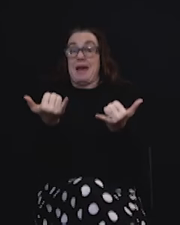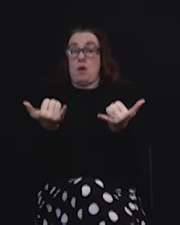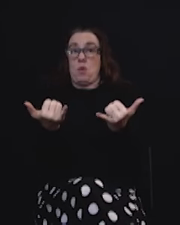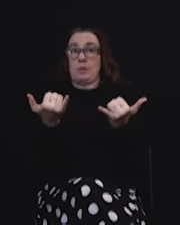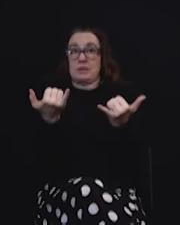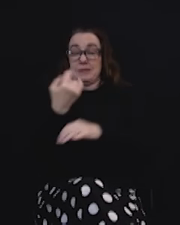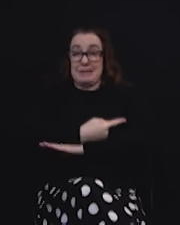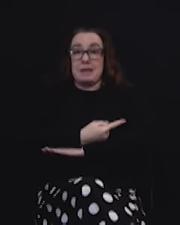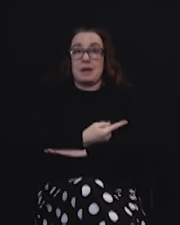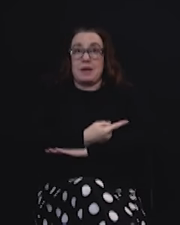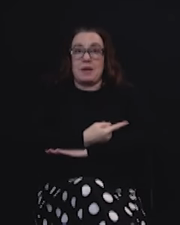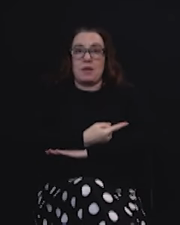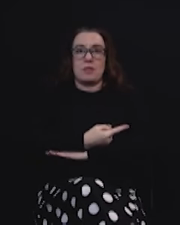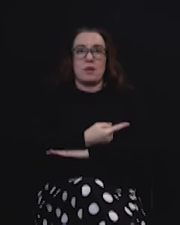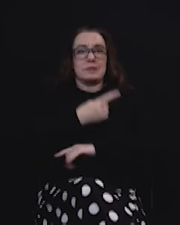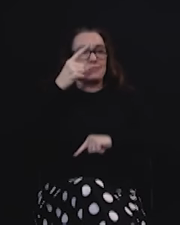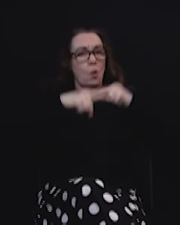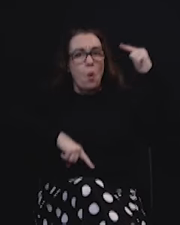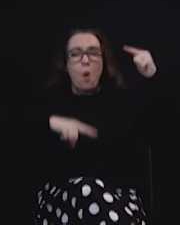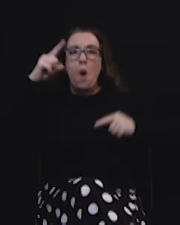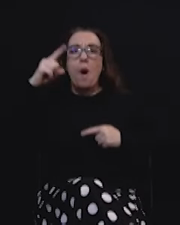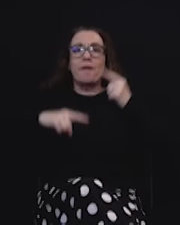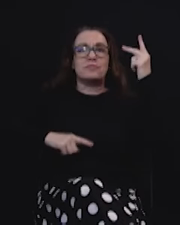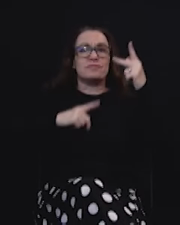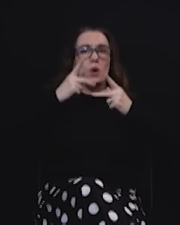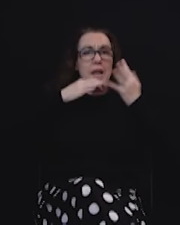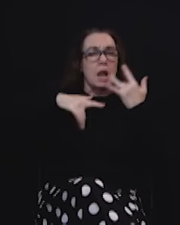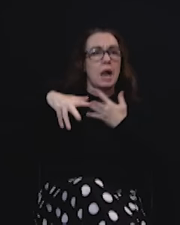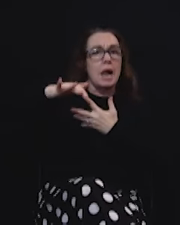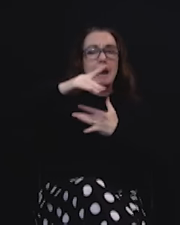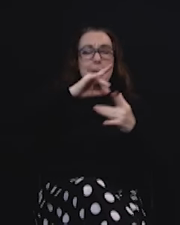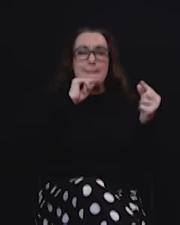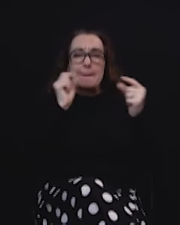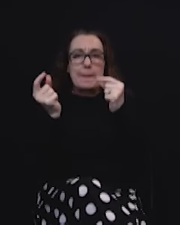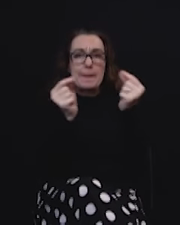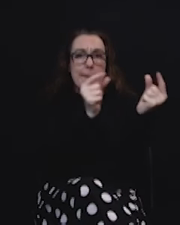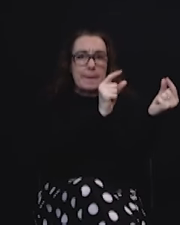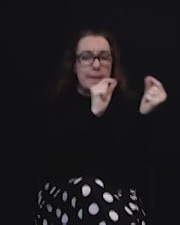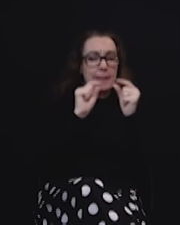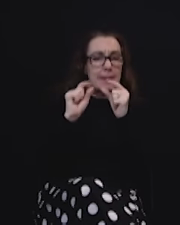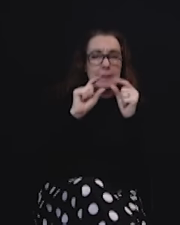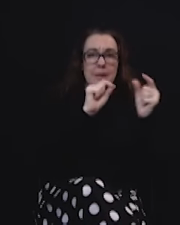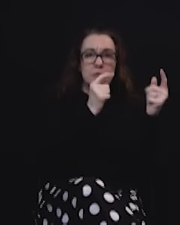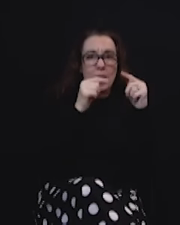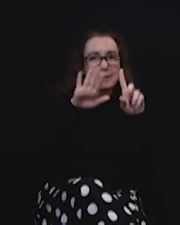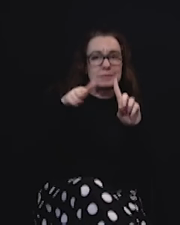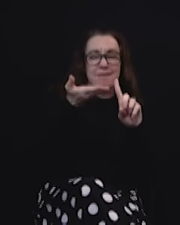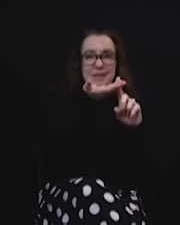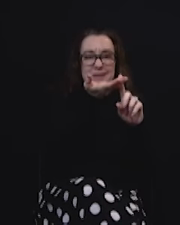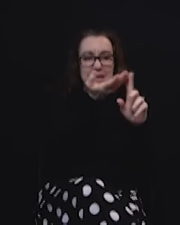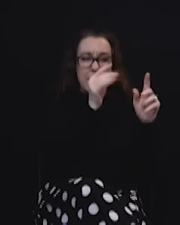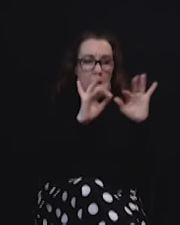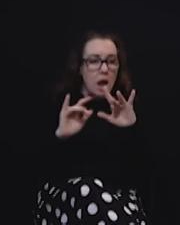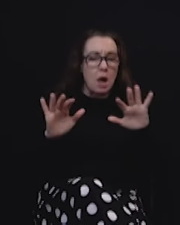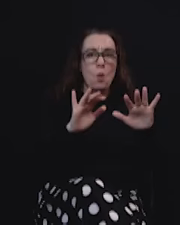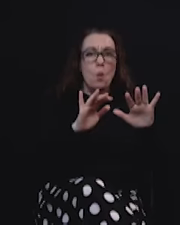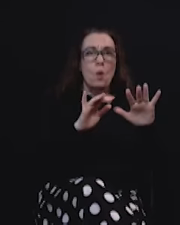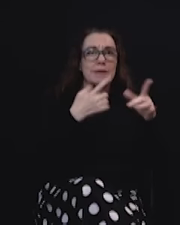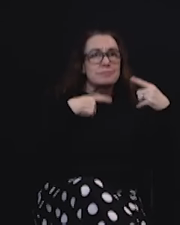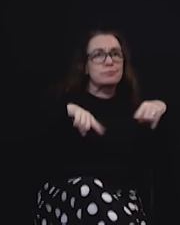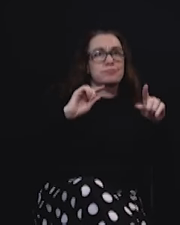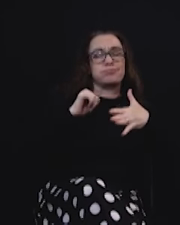day, there are all kinds of voices around us attempting to convince us what greatness by